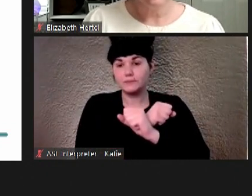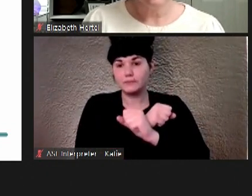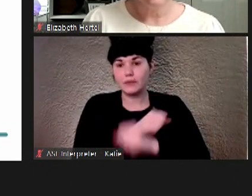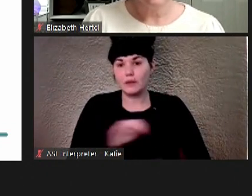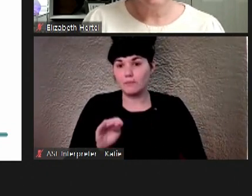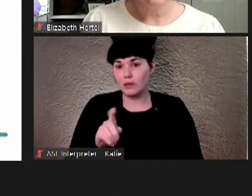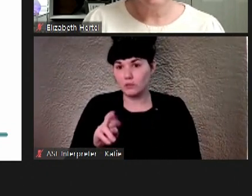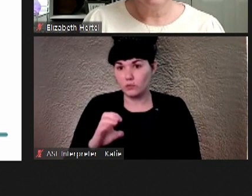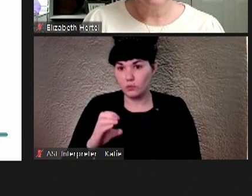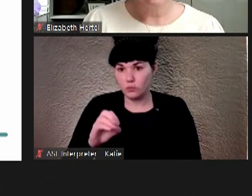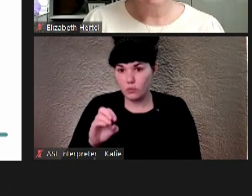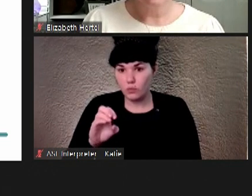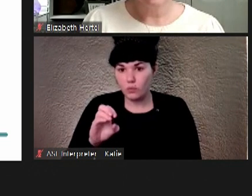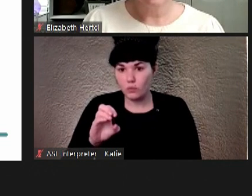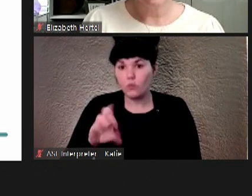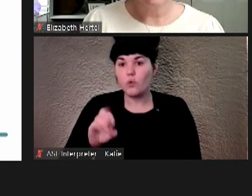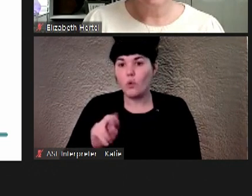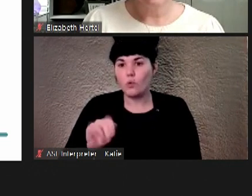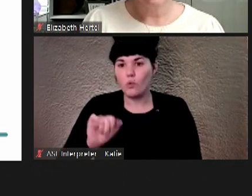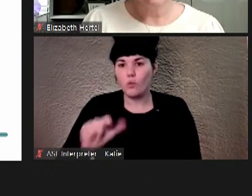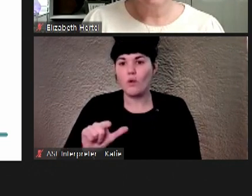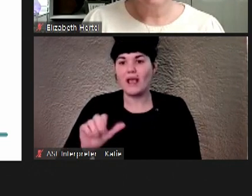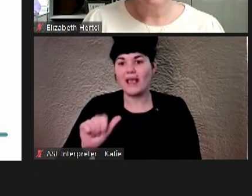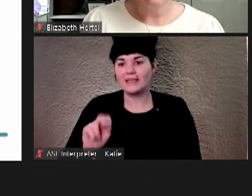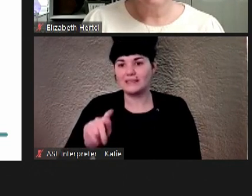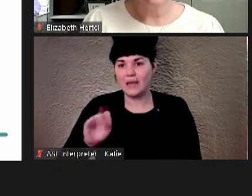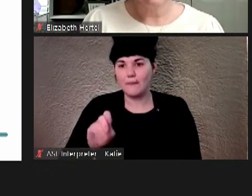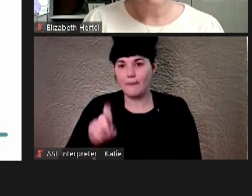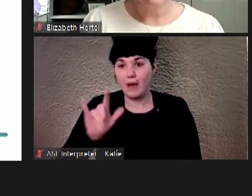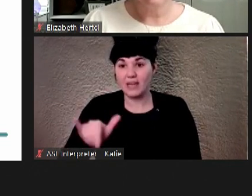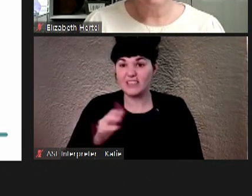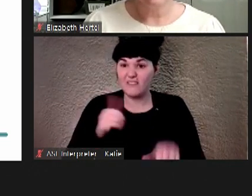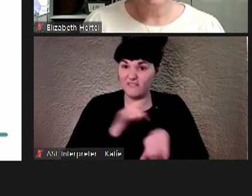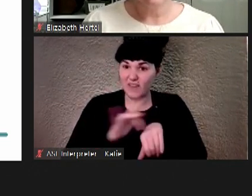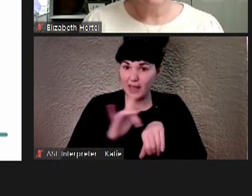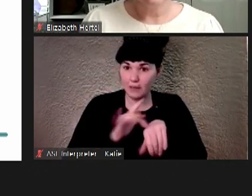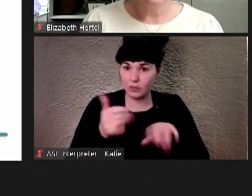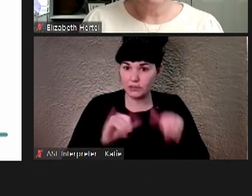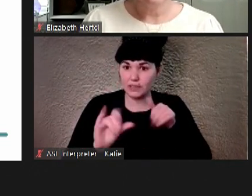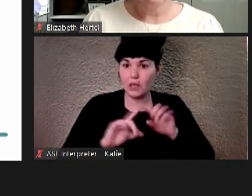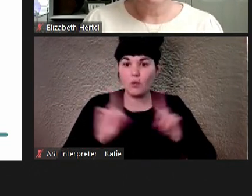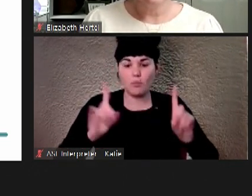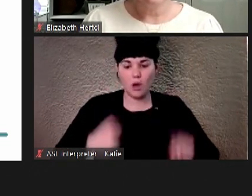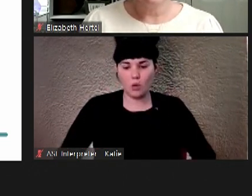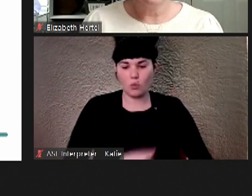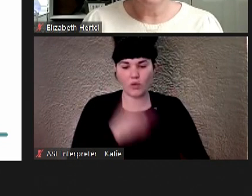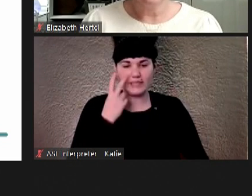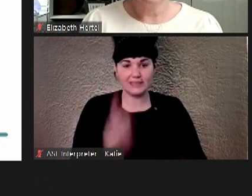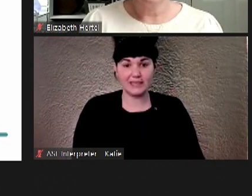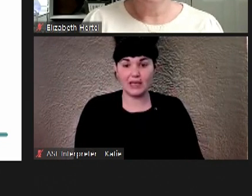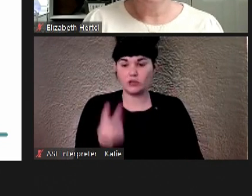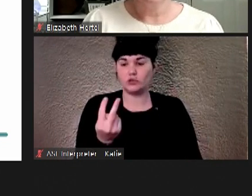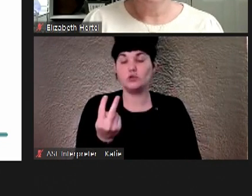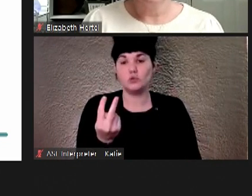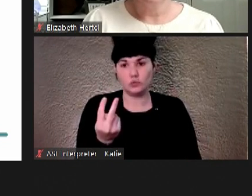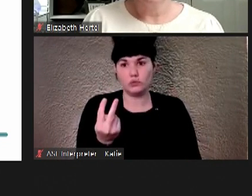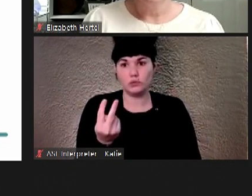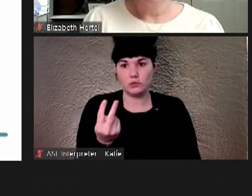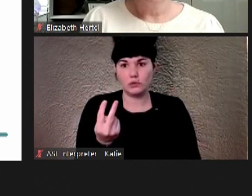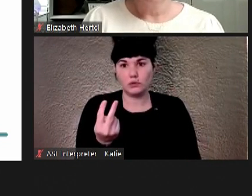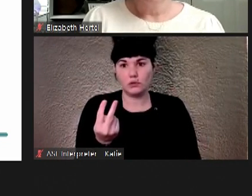antibodies remain available. However, what we're finding is that 2 out of our 3 available